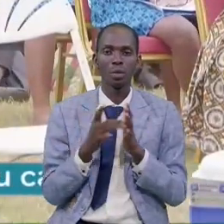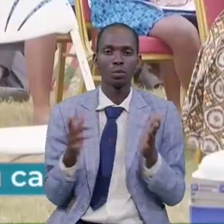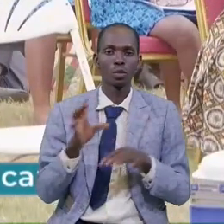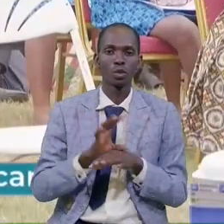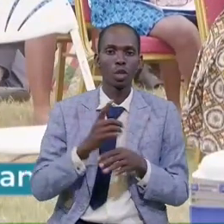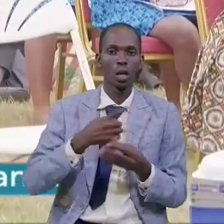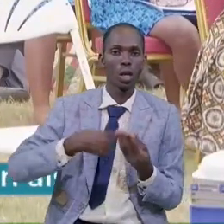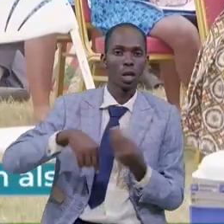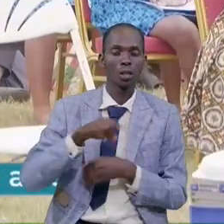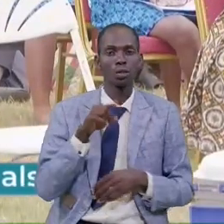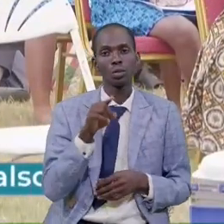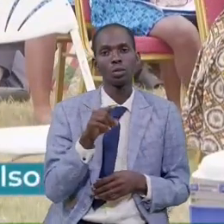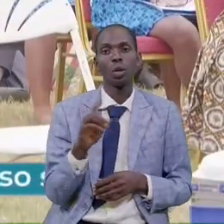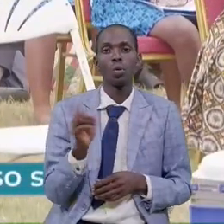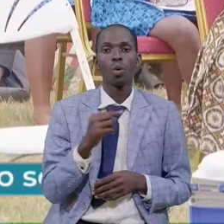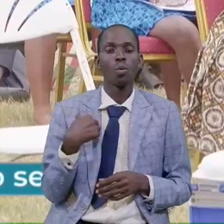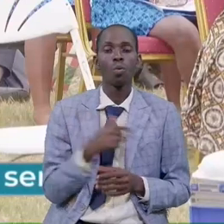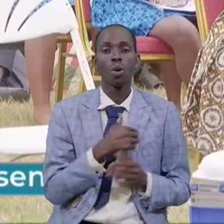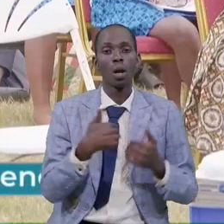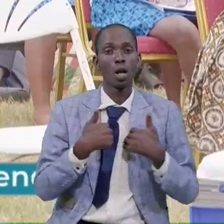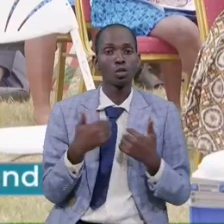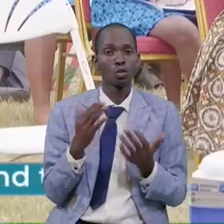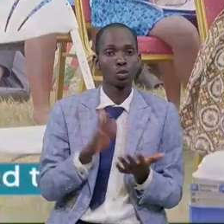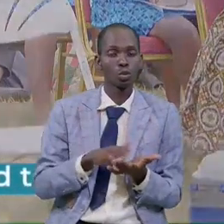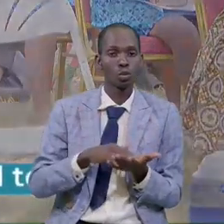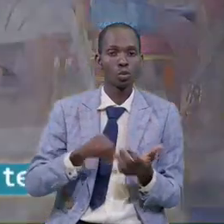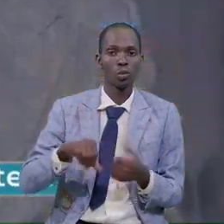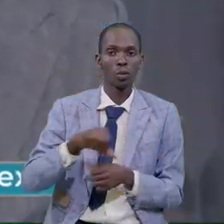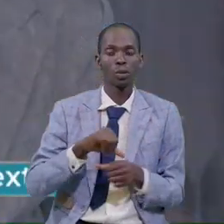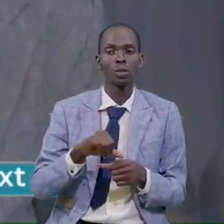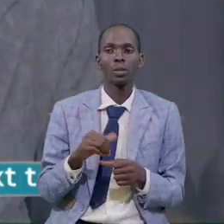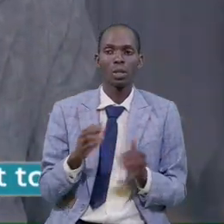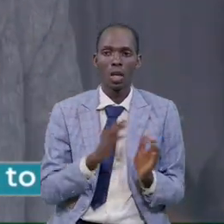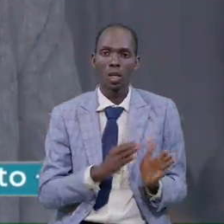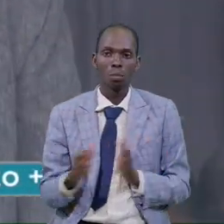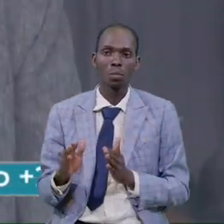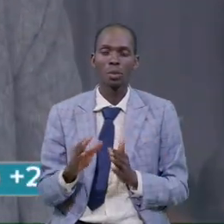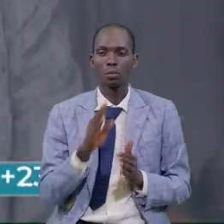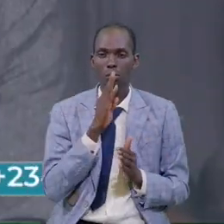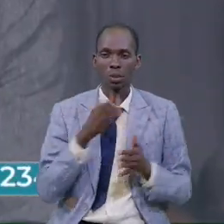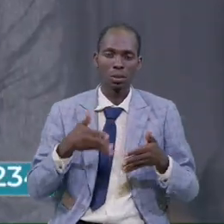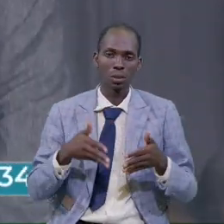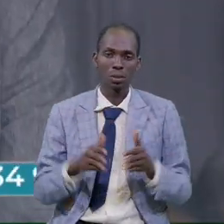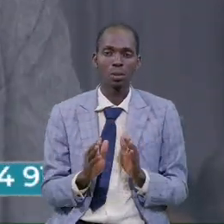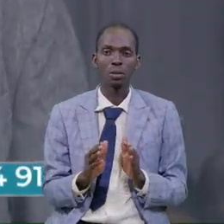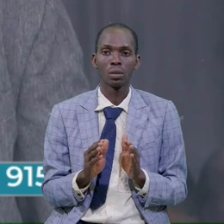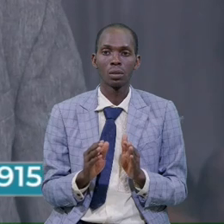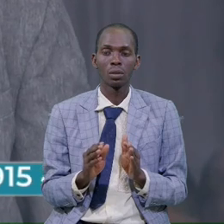be made with the authorities who, by the grace of God, granted us the chance to bring